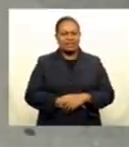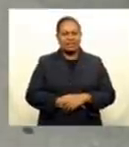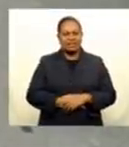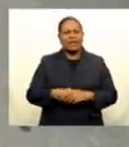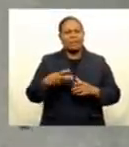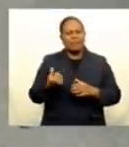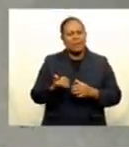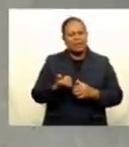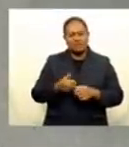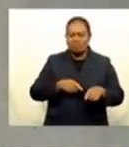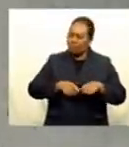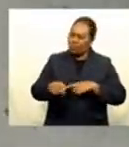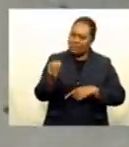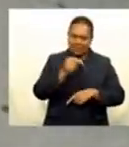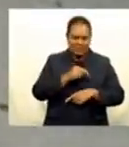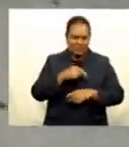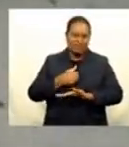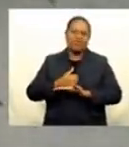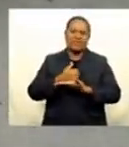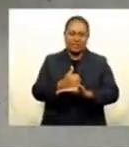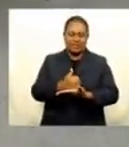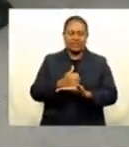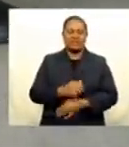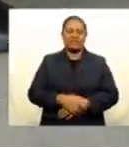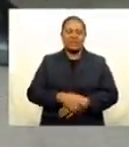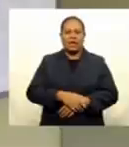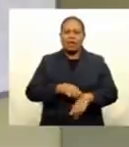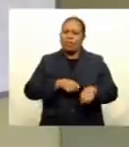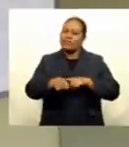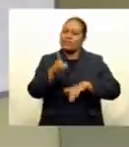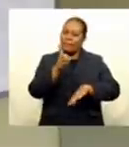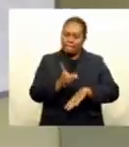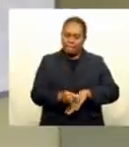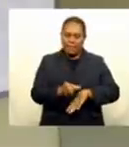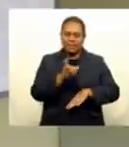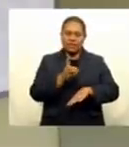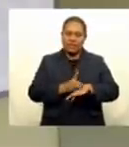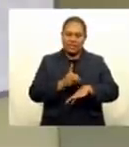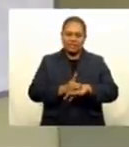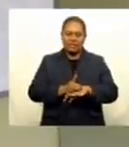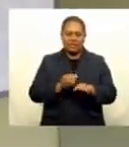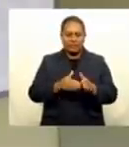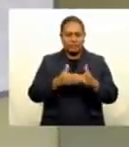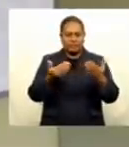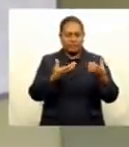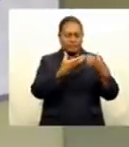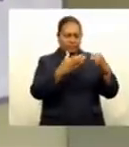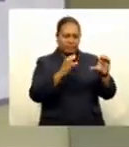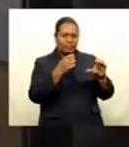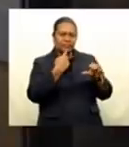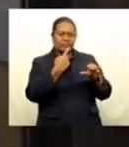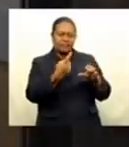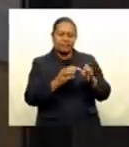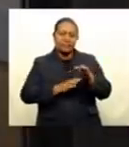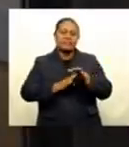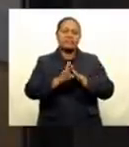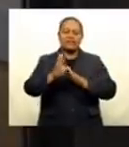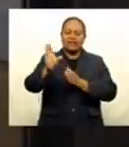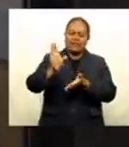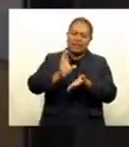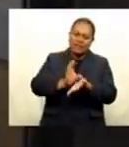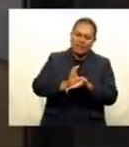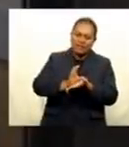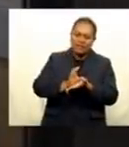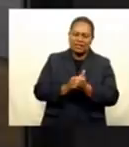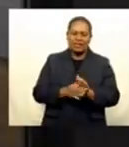that are in need and assistance, particularly for the persons with disability. The project falls in line with the council's efforts to increase financial